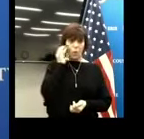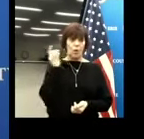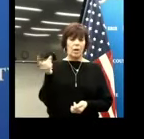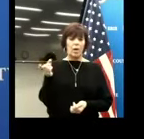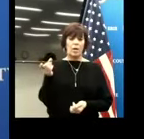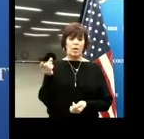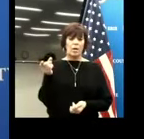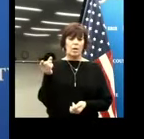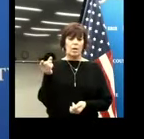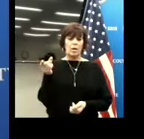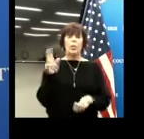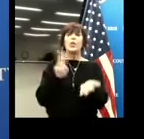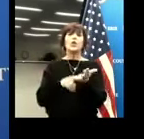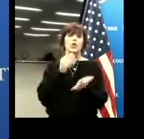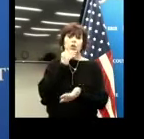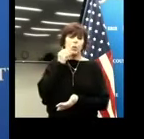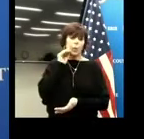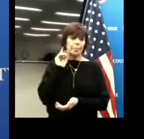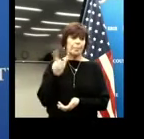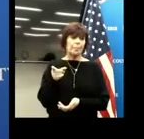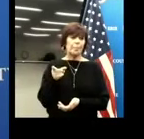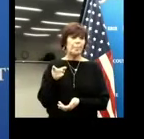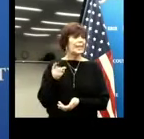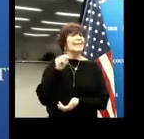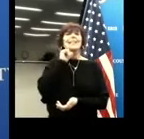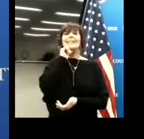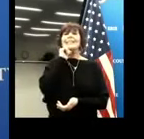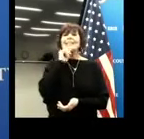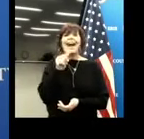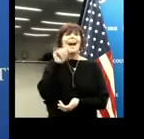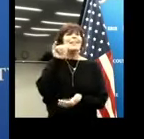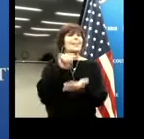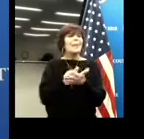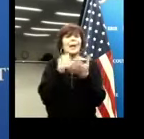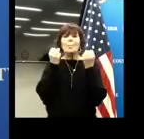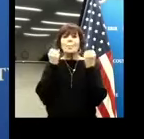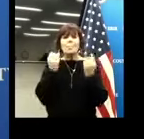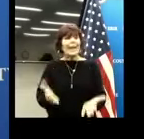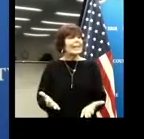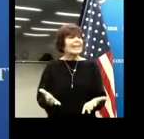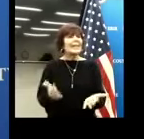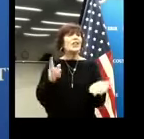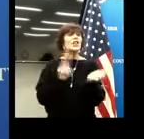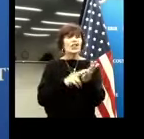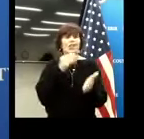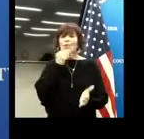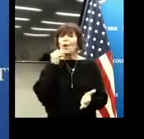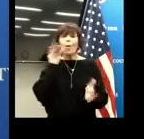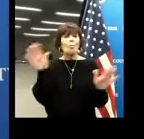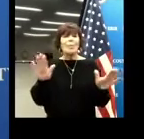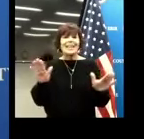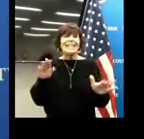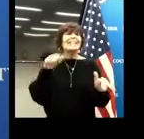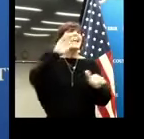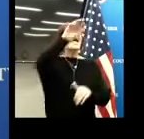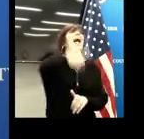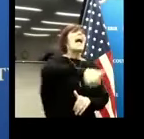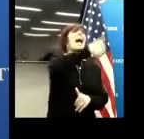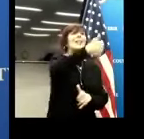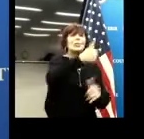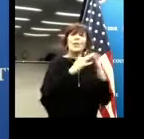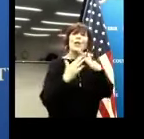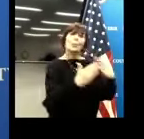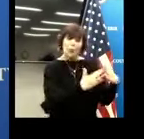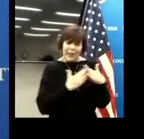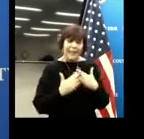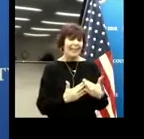comes to the nursing home cases, it's not that many new nursing home cases. The cases are elsewhere, and they're throughout the community.